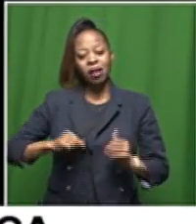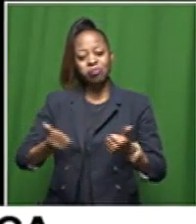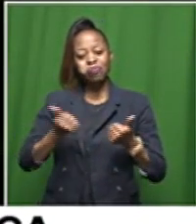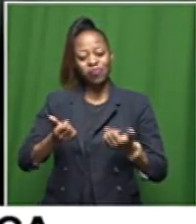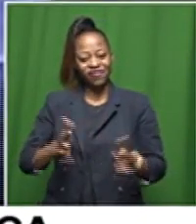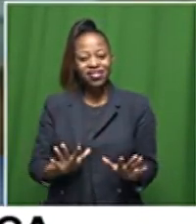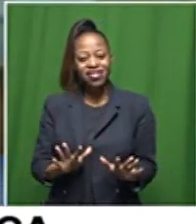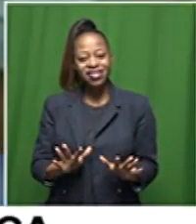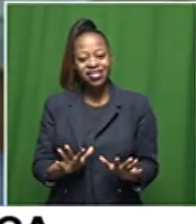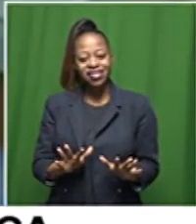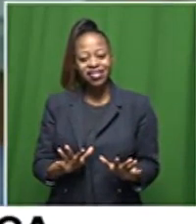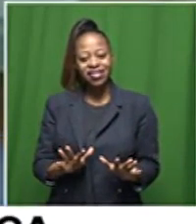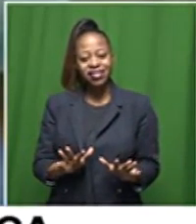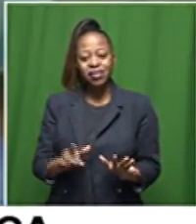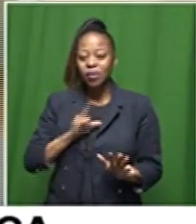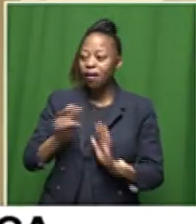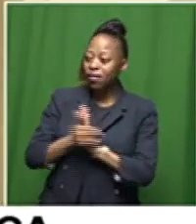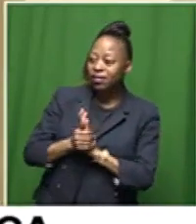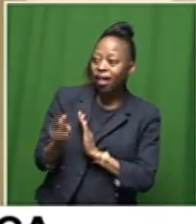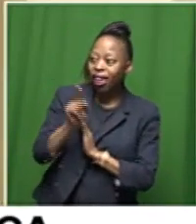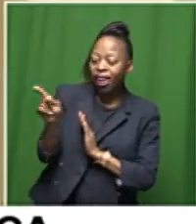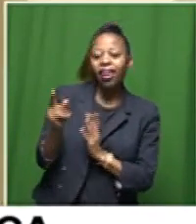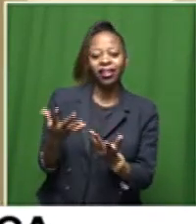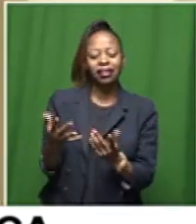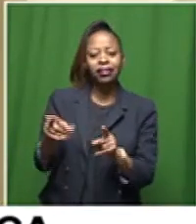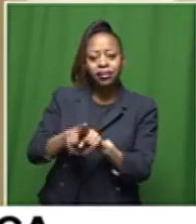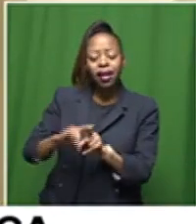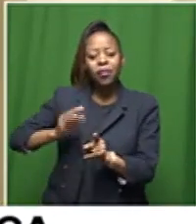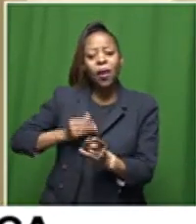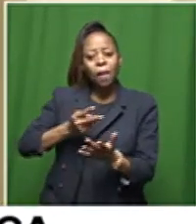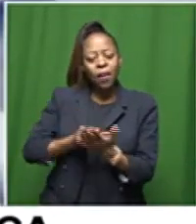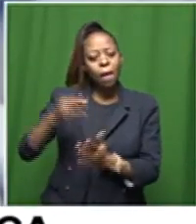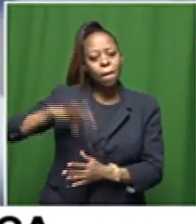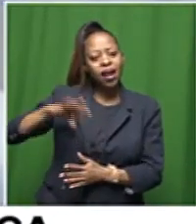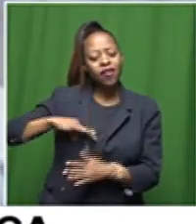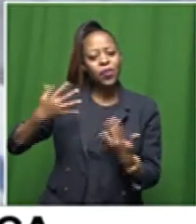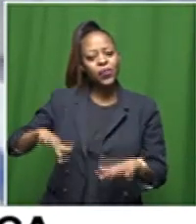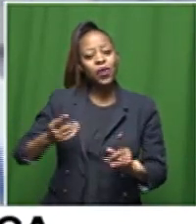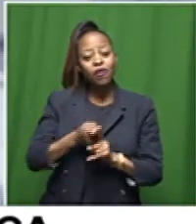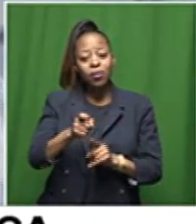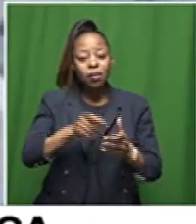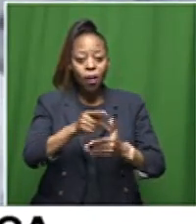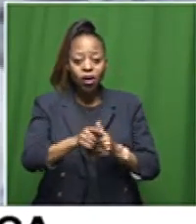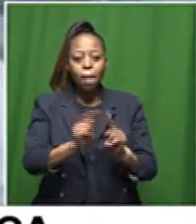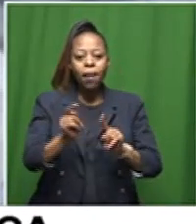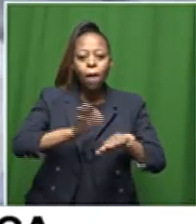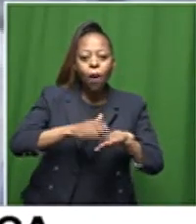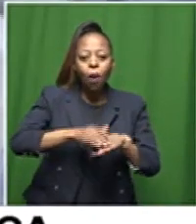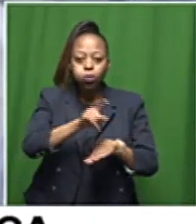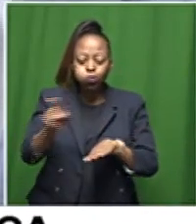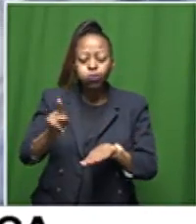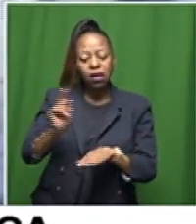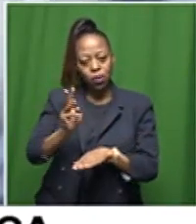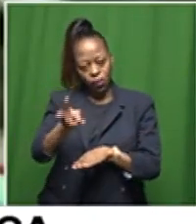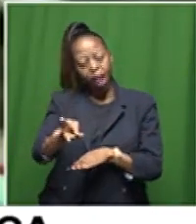with his skill. Yes, 21 patients have benefited, but there are more patients who are going to benefit